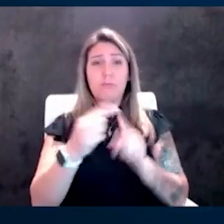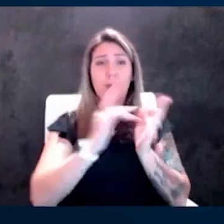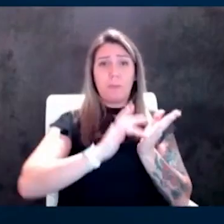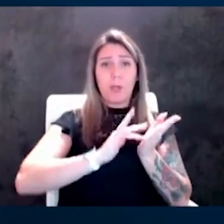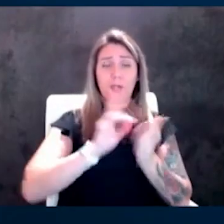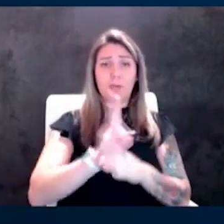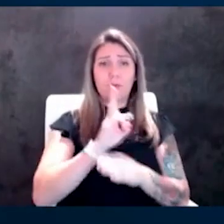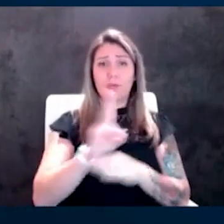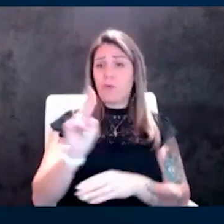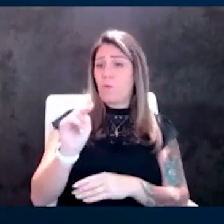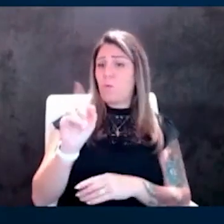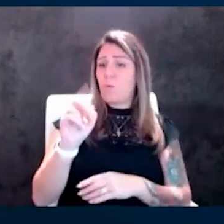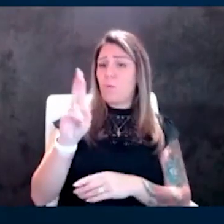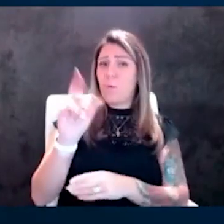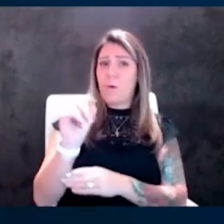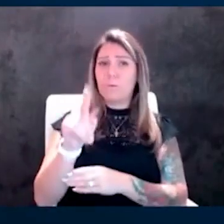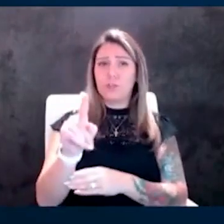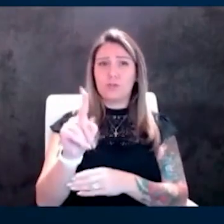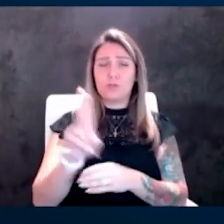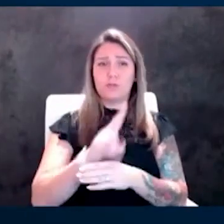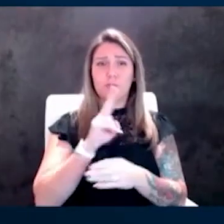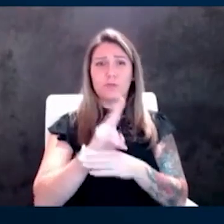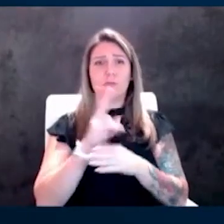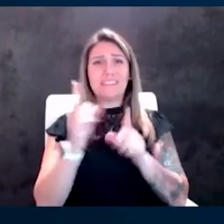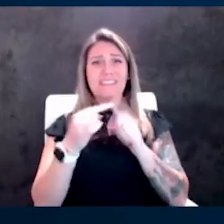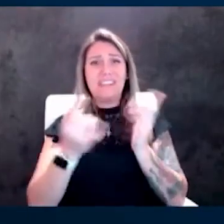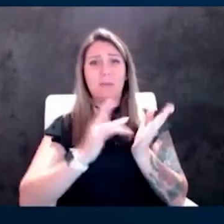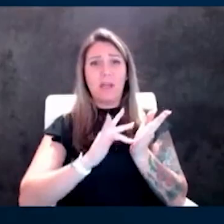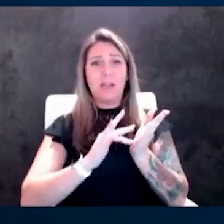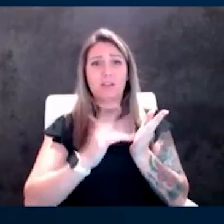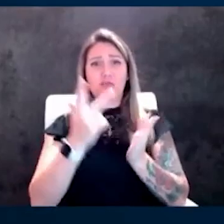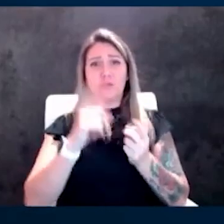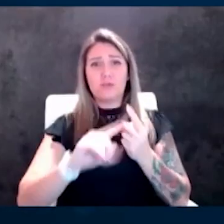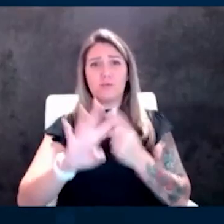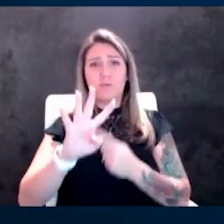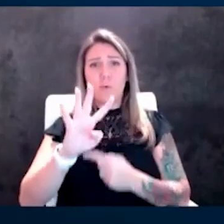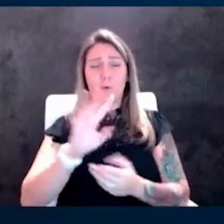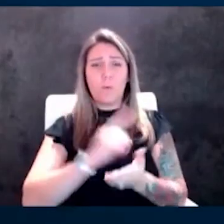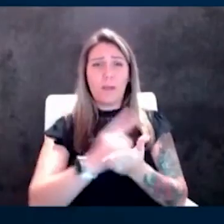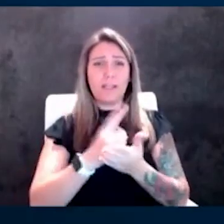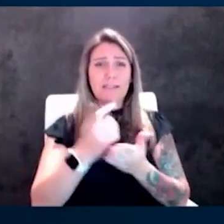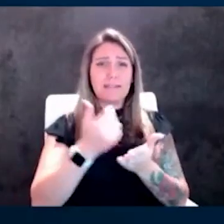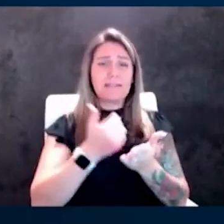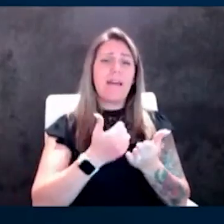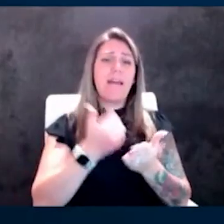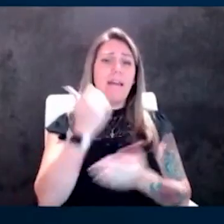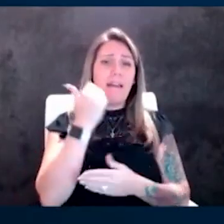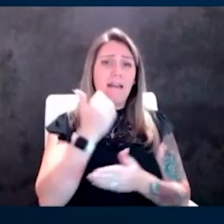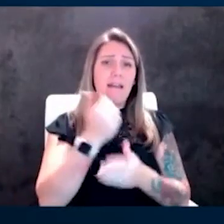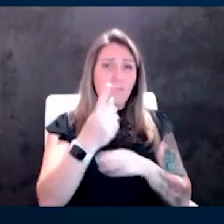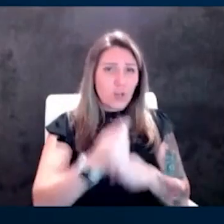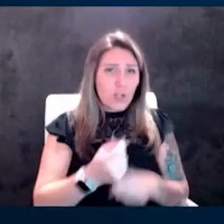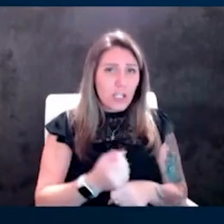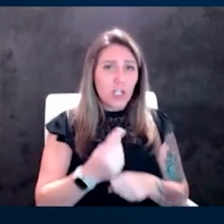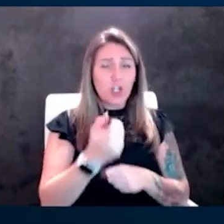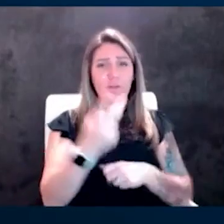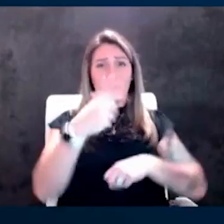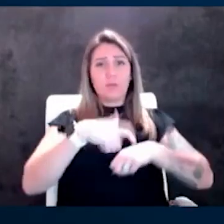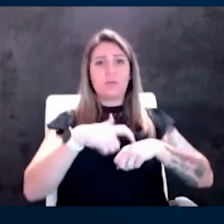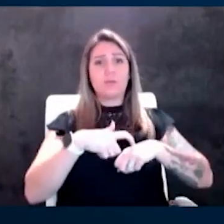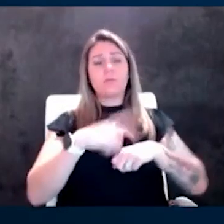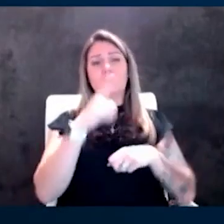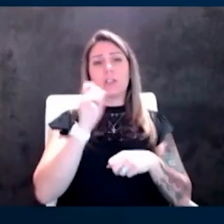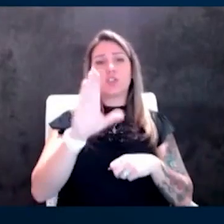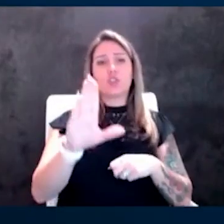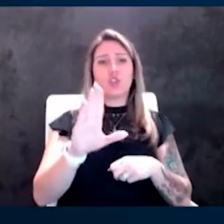takes antibiotics for 3 to 4 weeks every year because he has a couple of times a year because her loved one has